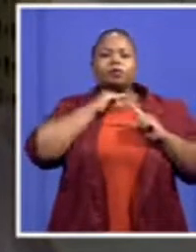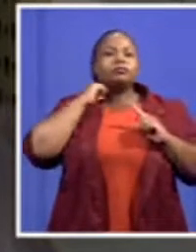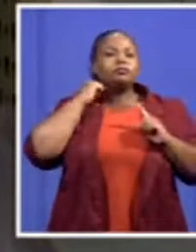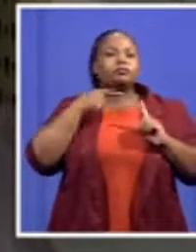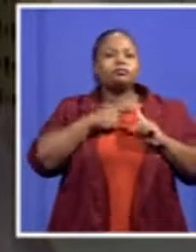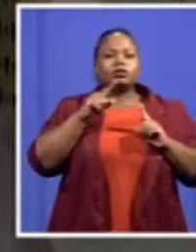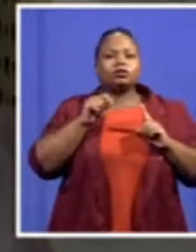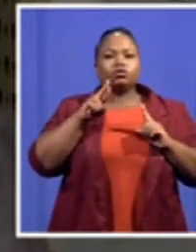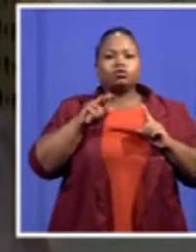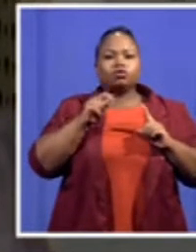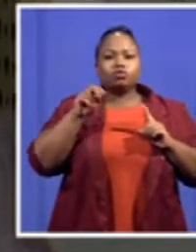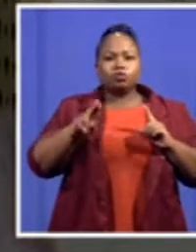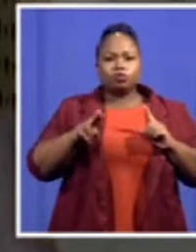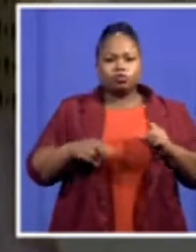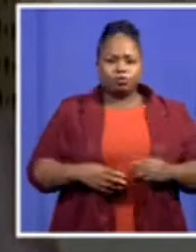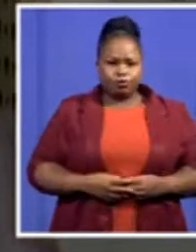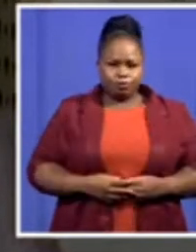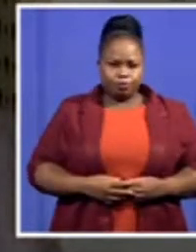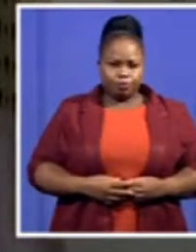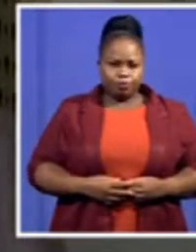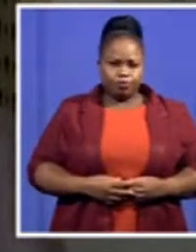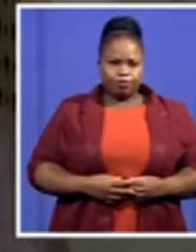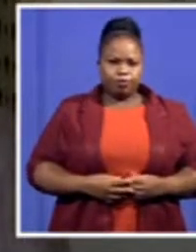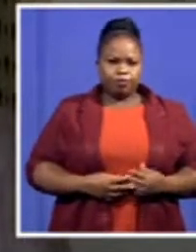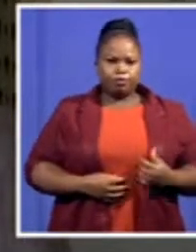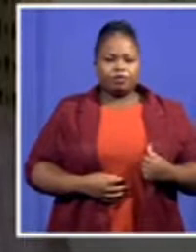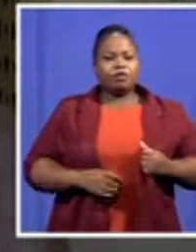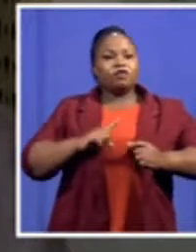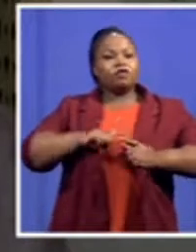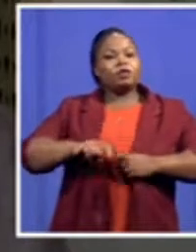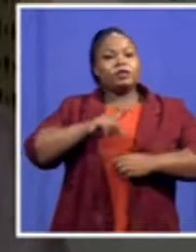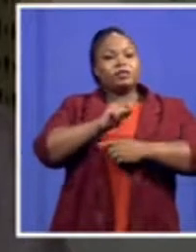from the Truth and Reconciliation Commission,